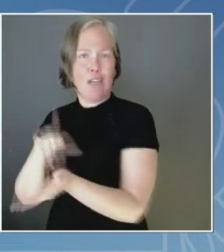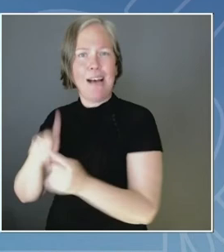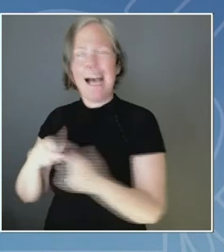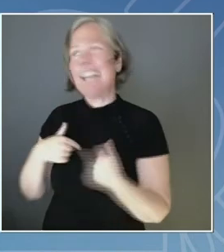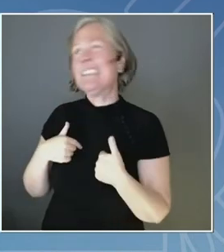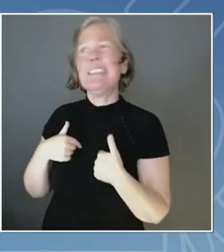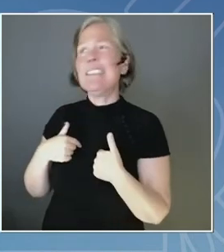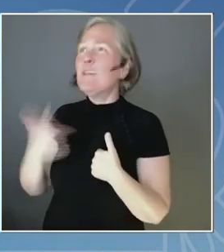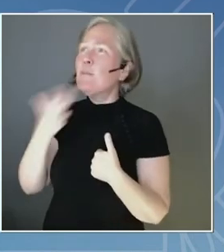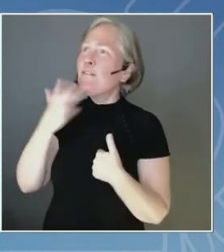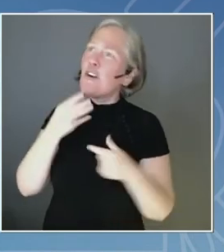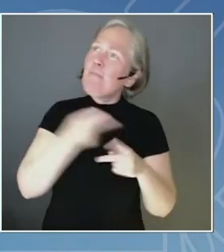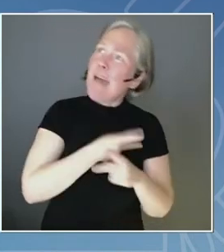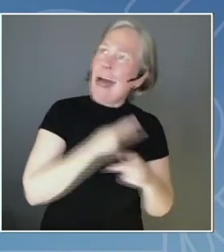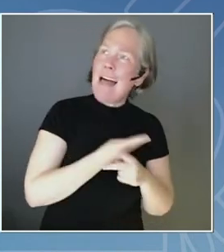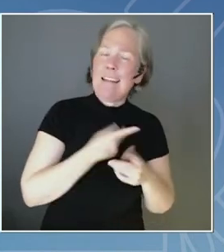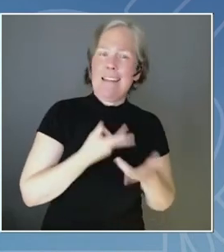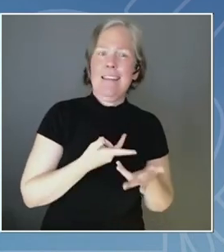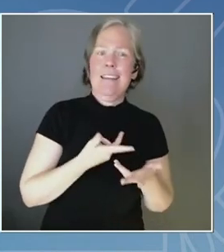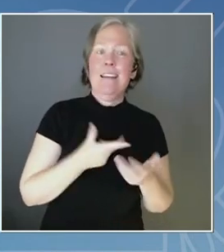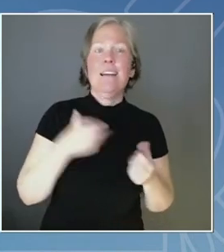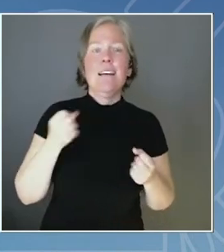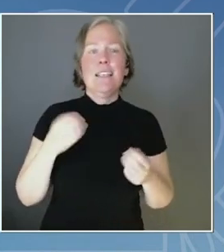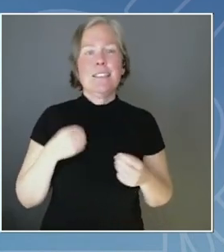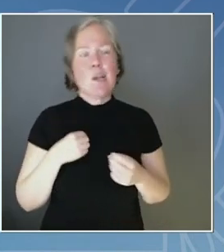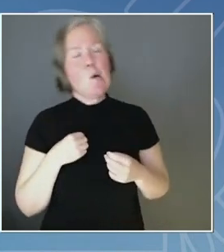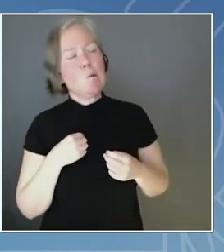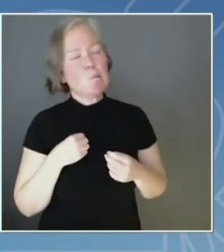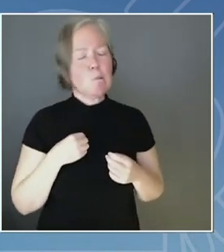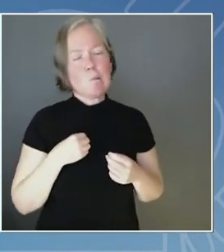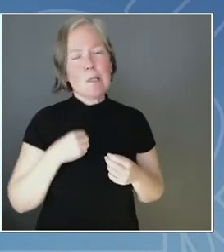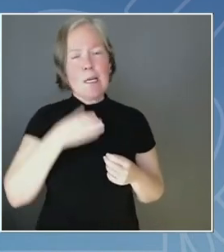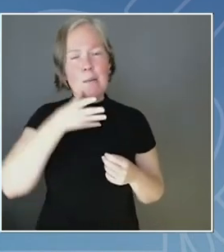a compromise. And many of you will,